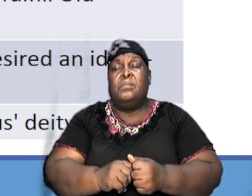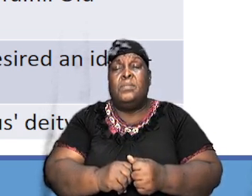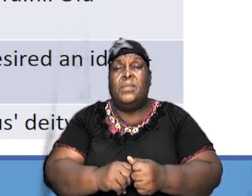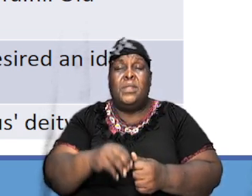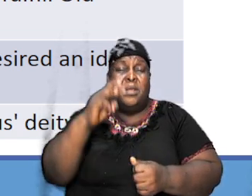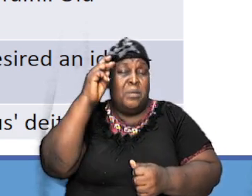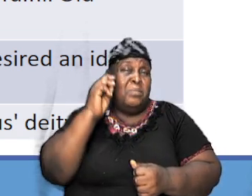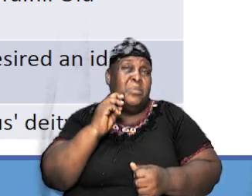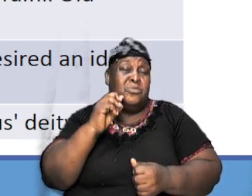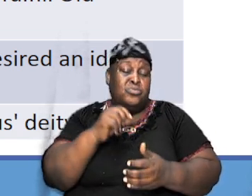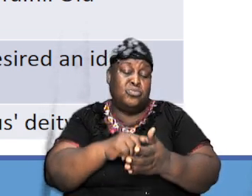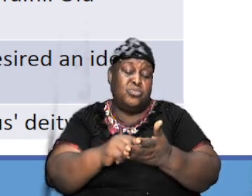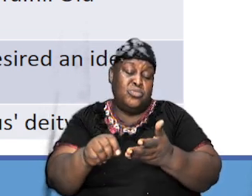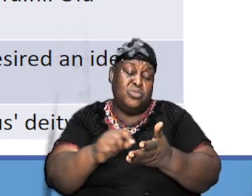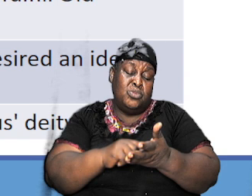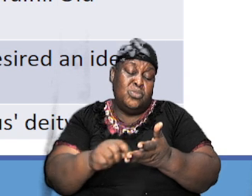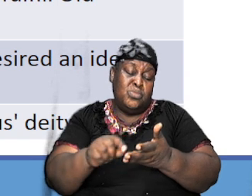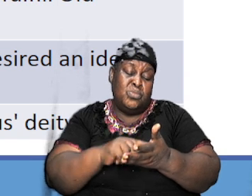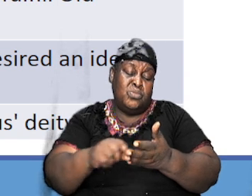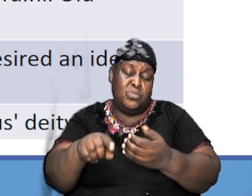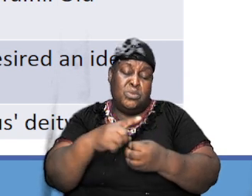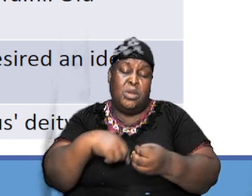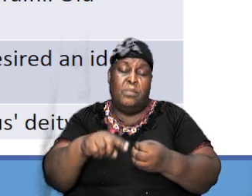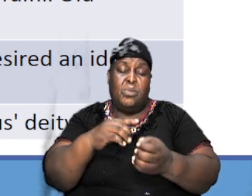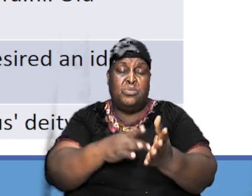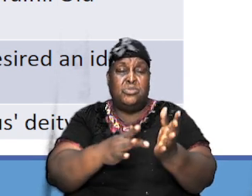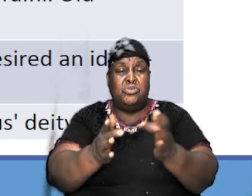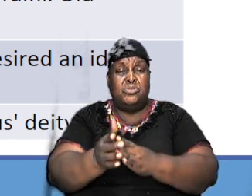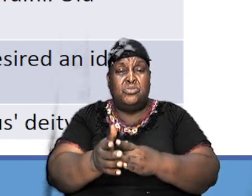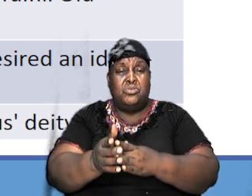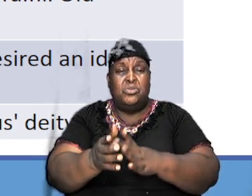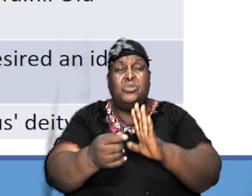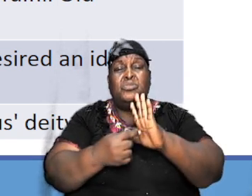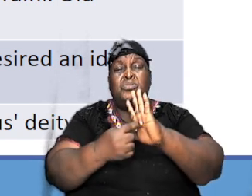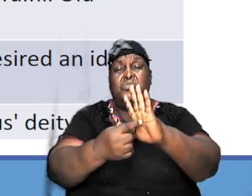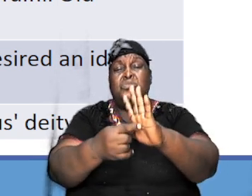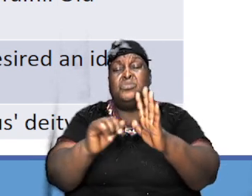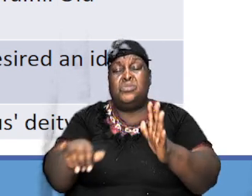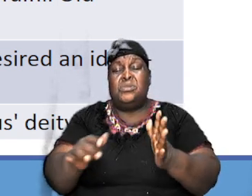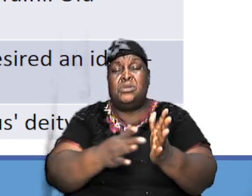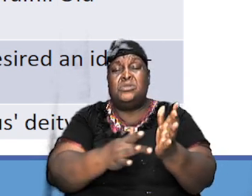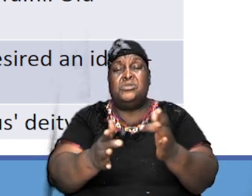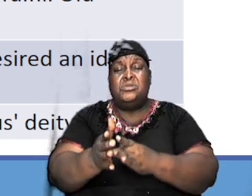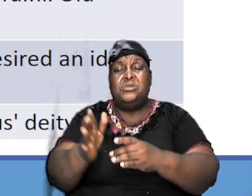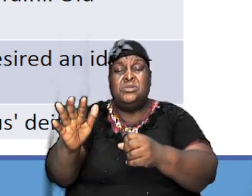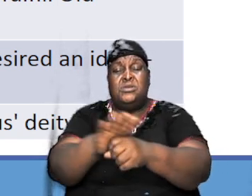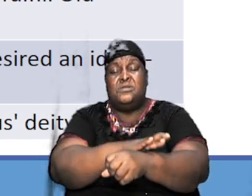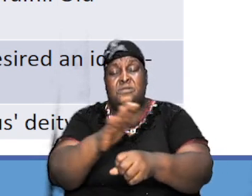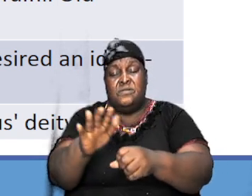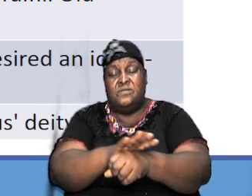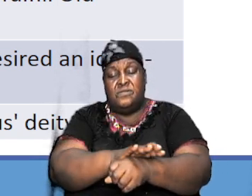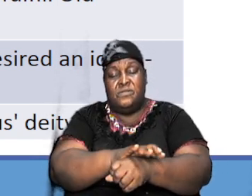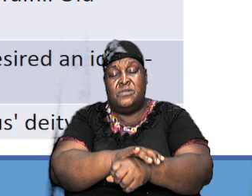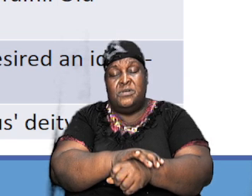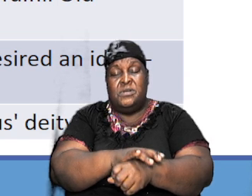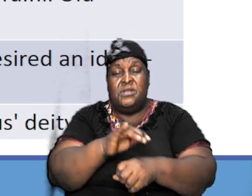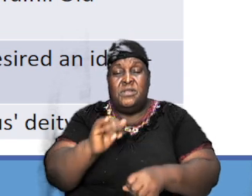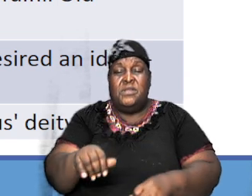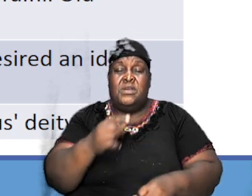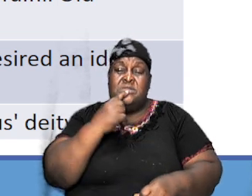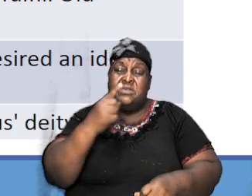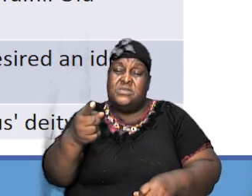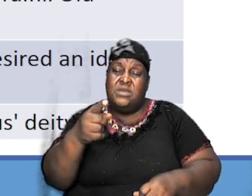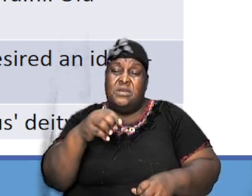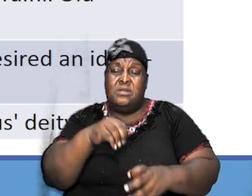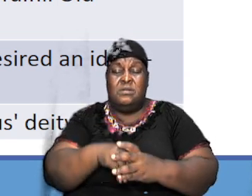Christ to show that he fulfilled all that was recorded in the scripture, you